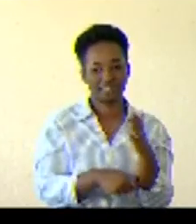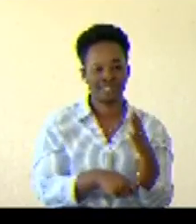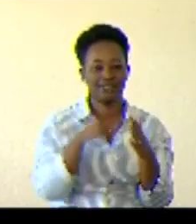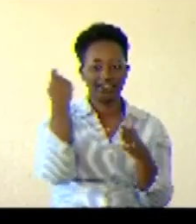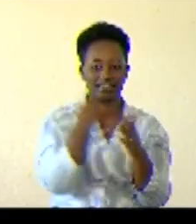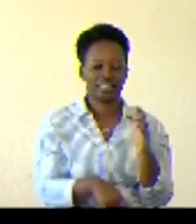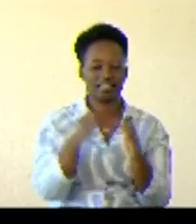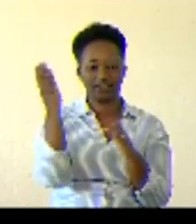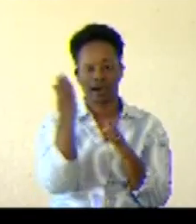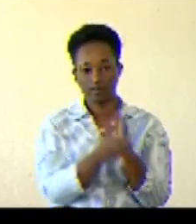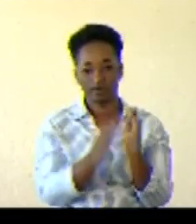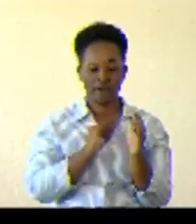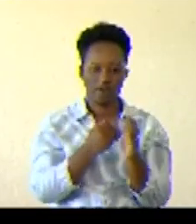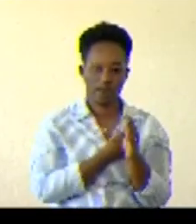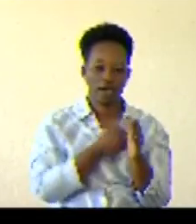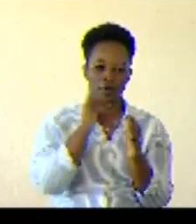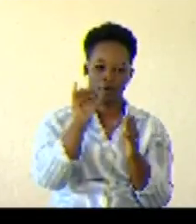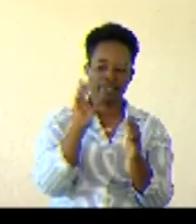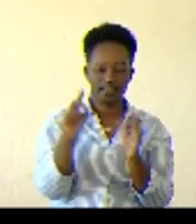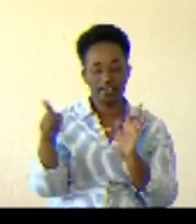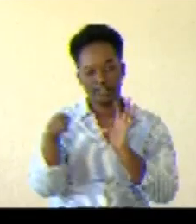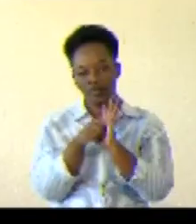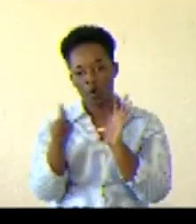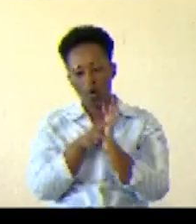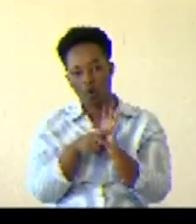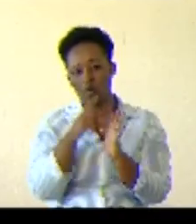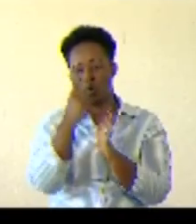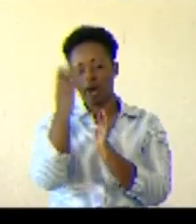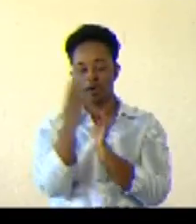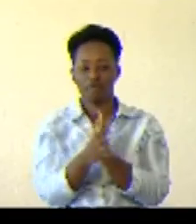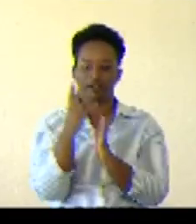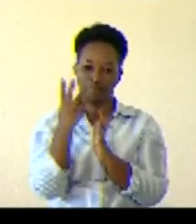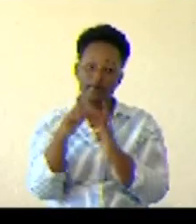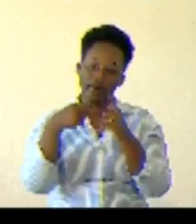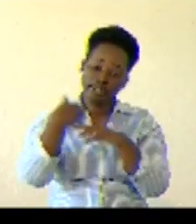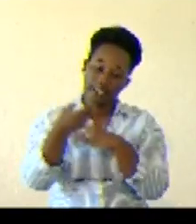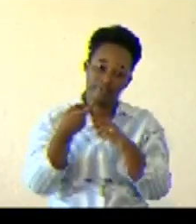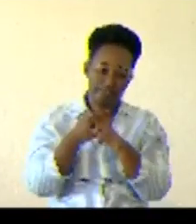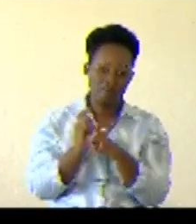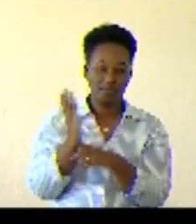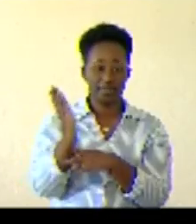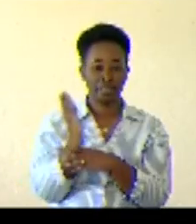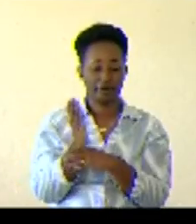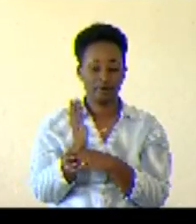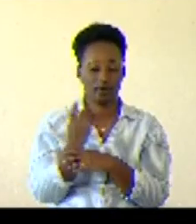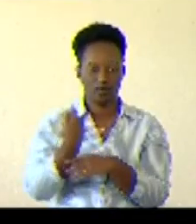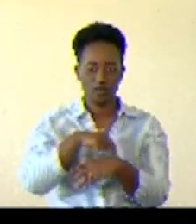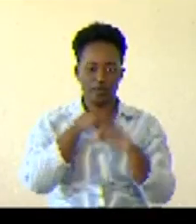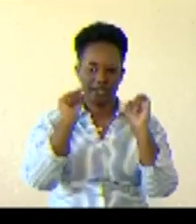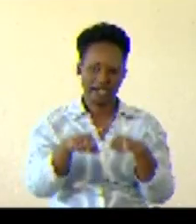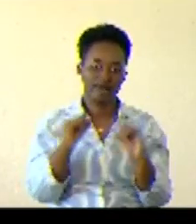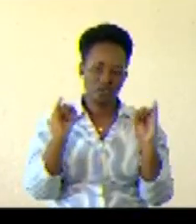Taxes out of our disposable income, it is 1 out of 4 from this. Then from here, we can try